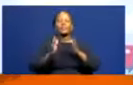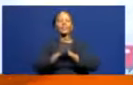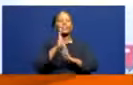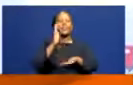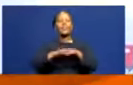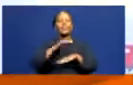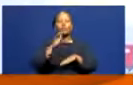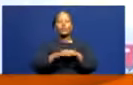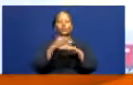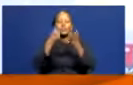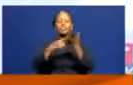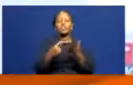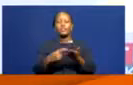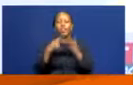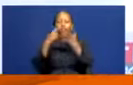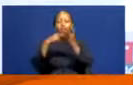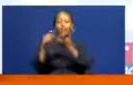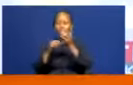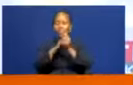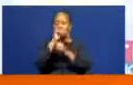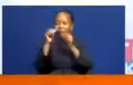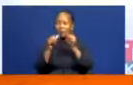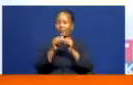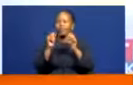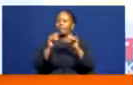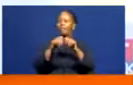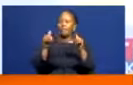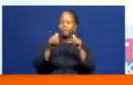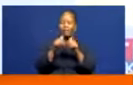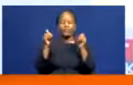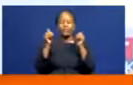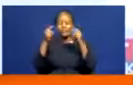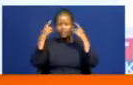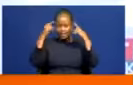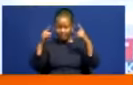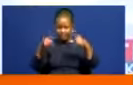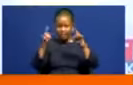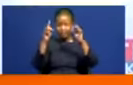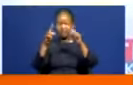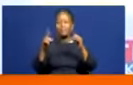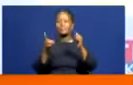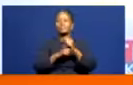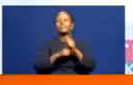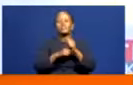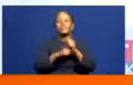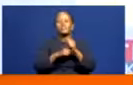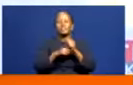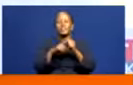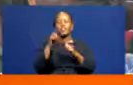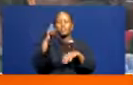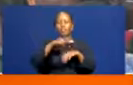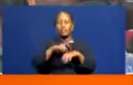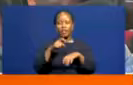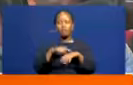conversation of the very fruitful sixth edition of Youth Connekt Africa Summit